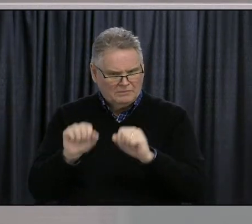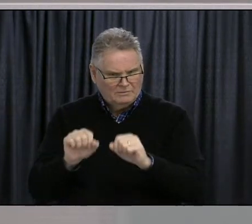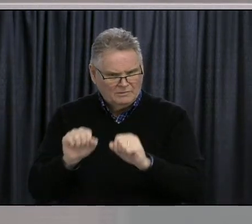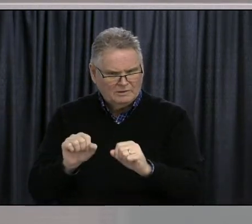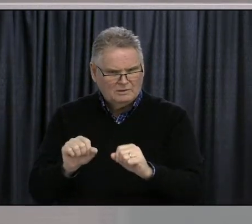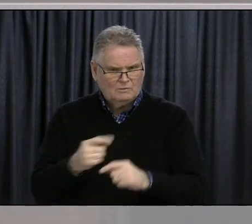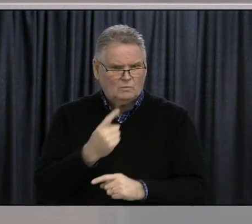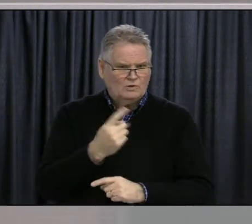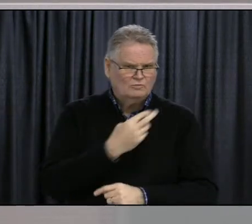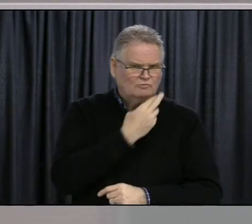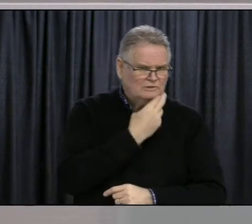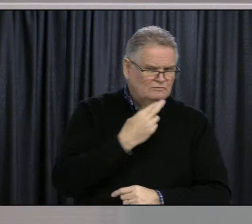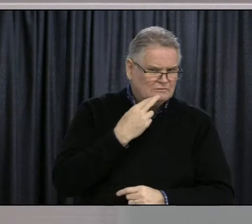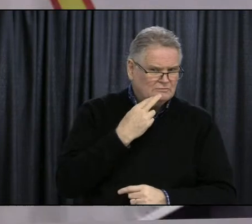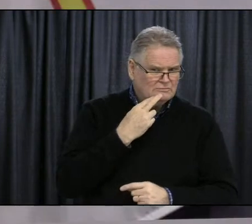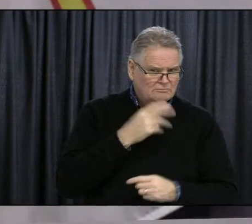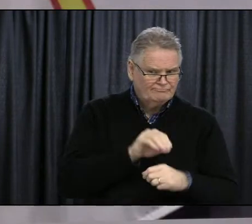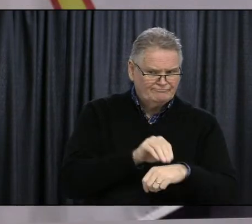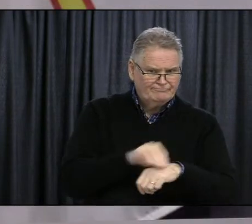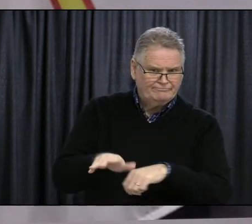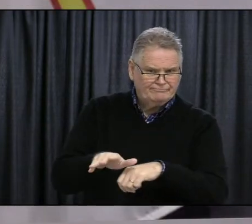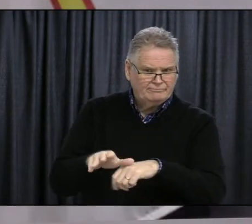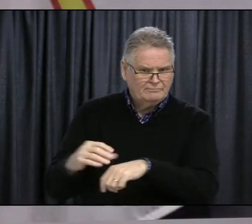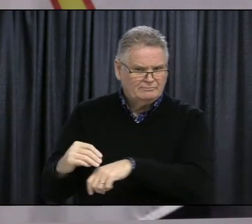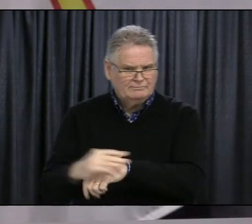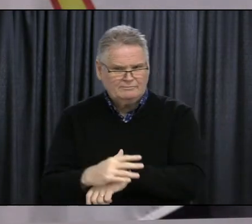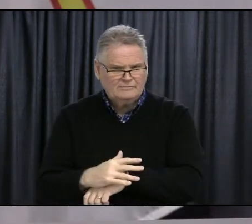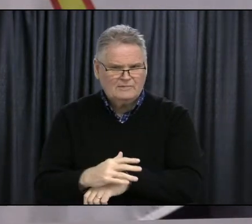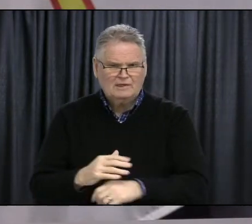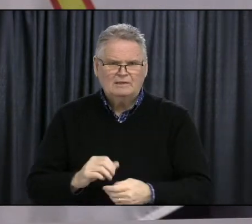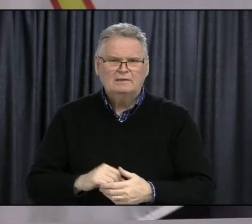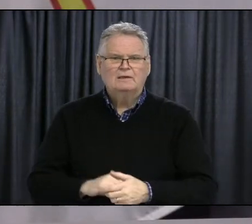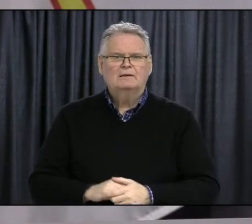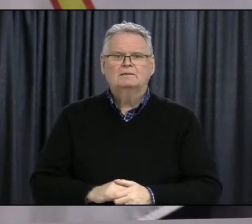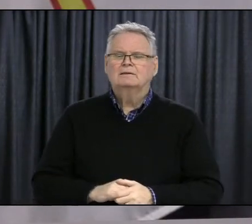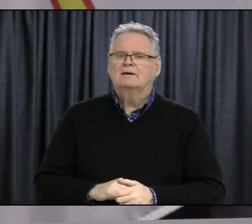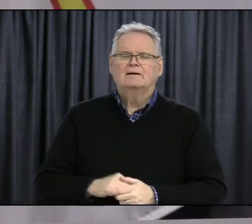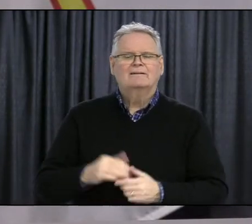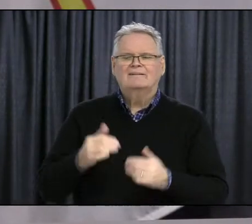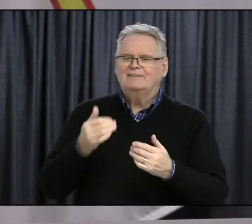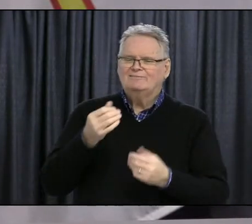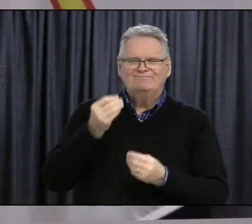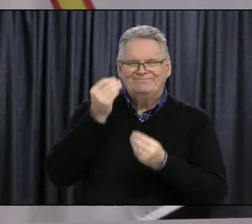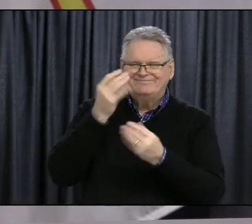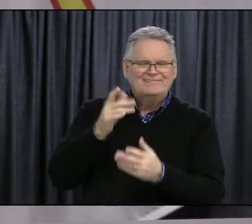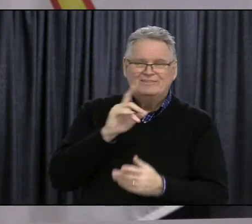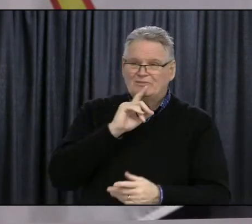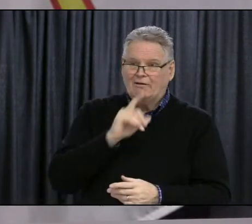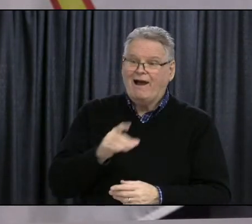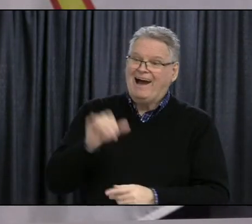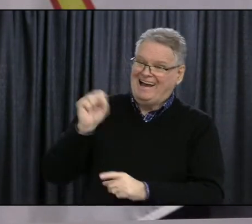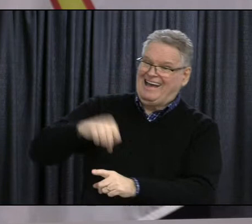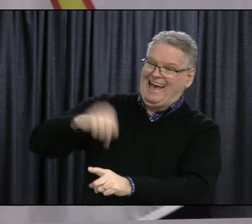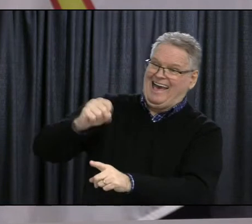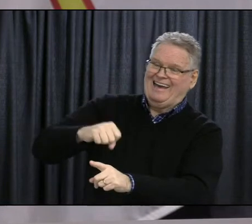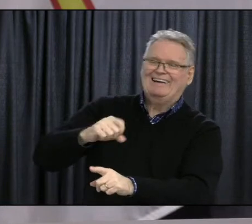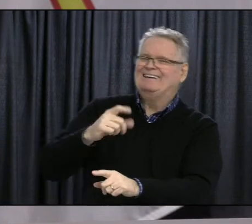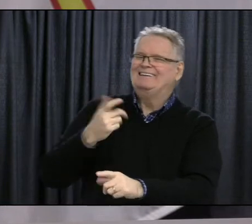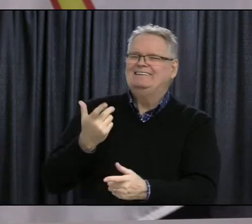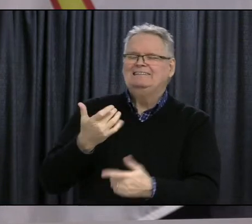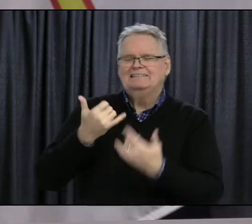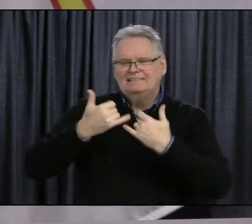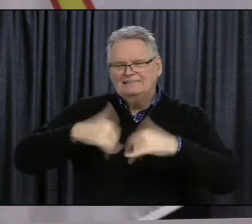So all of that information is certainly being worked through right now by the staff at Eastern Health.